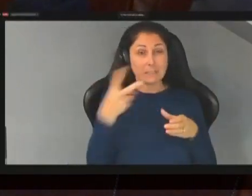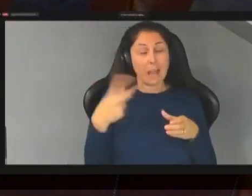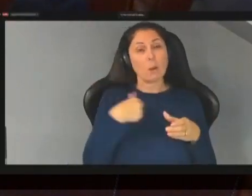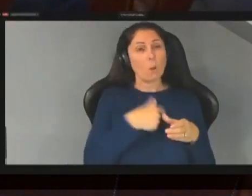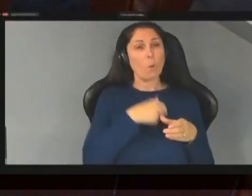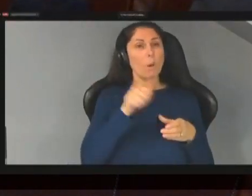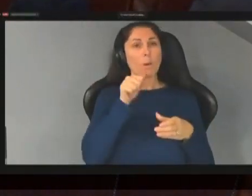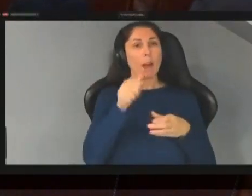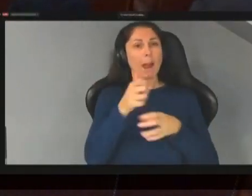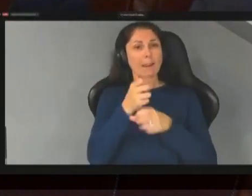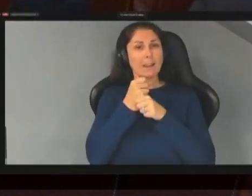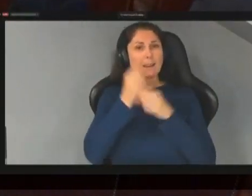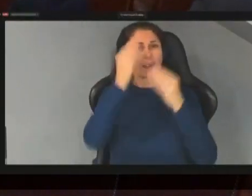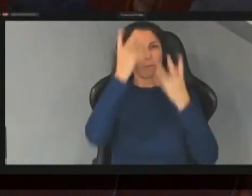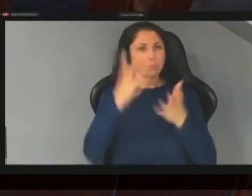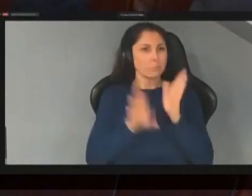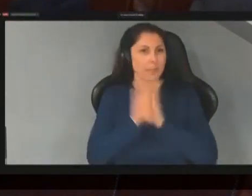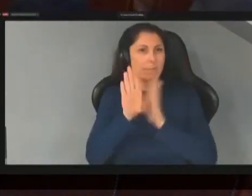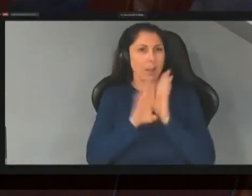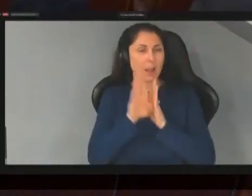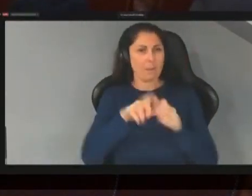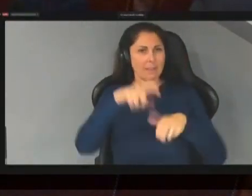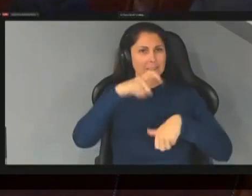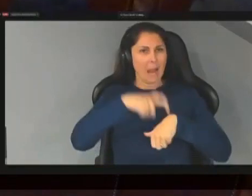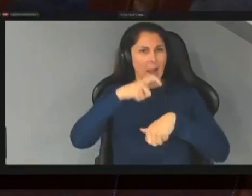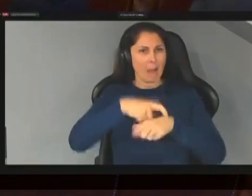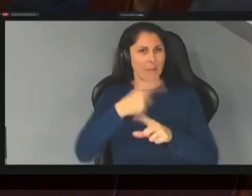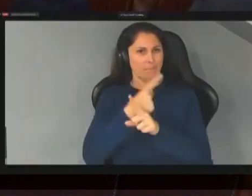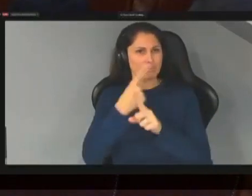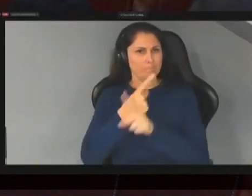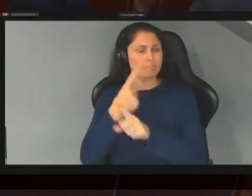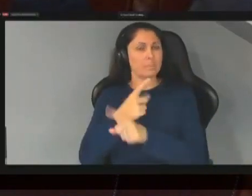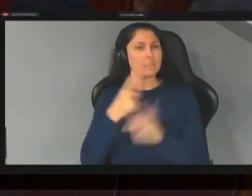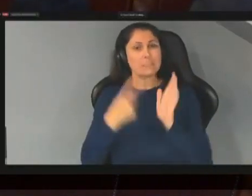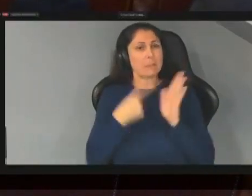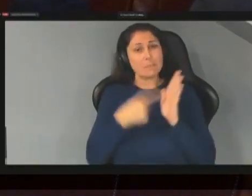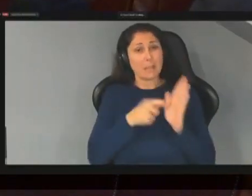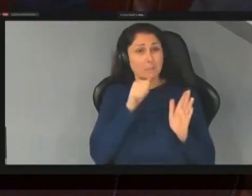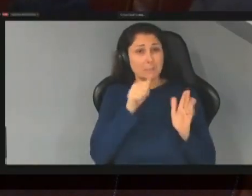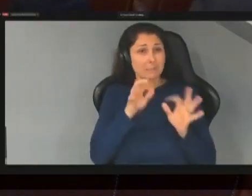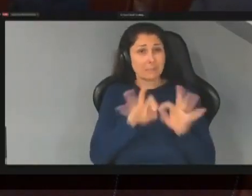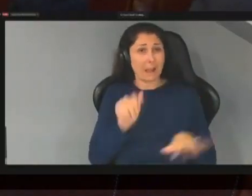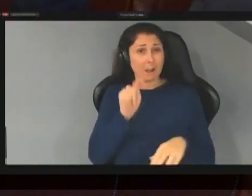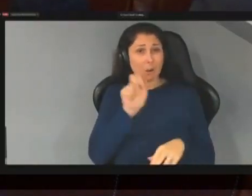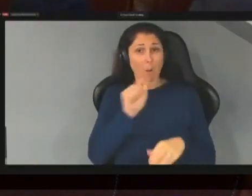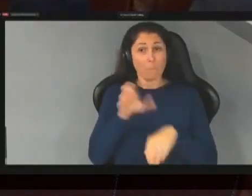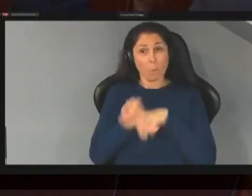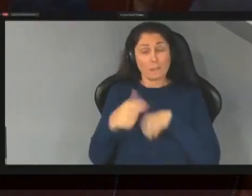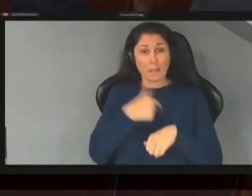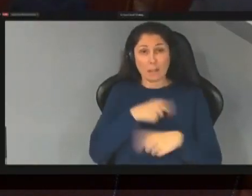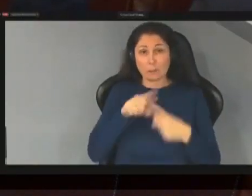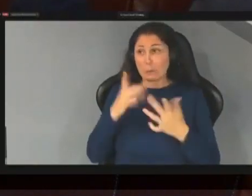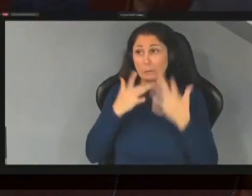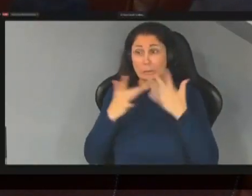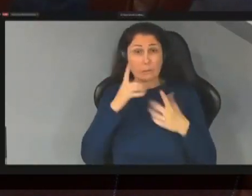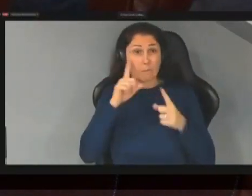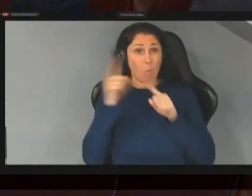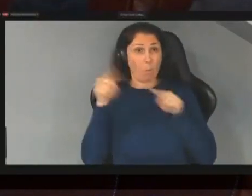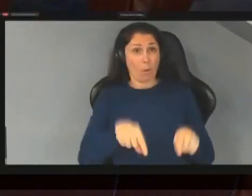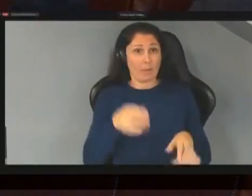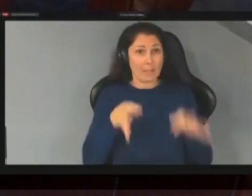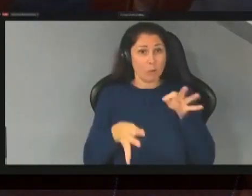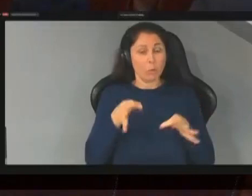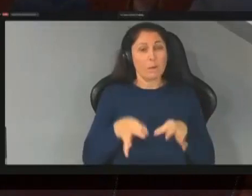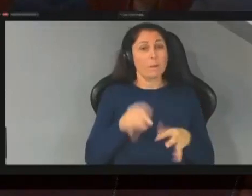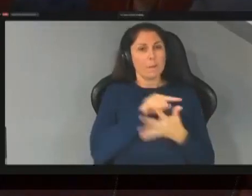not getting information about developments in a timely manner, and sometimes not at all, forcing us to scramble for hearings.